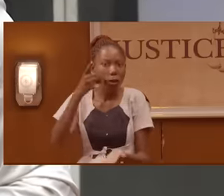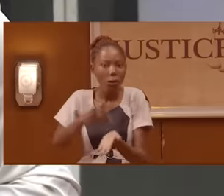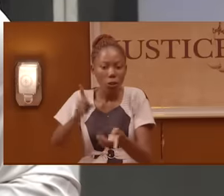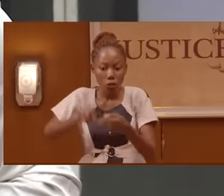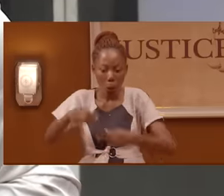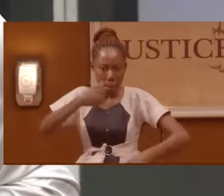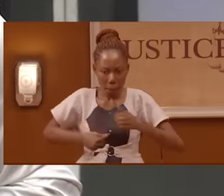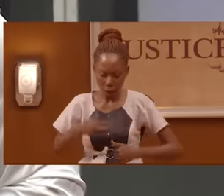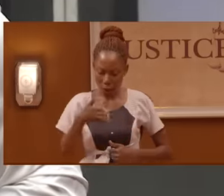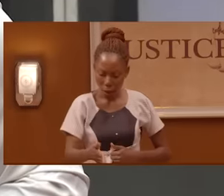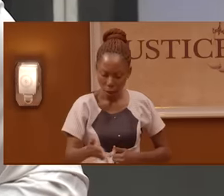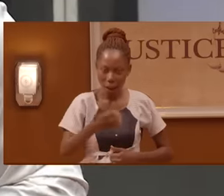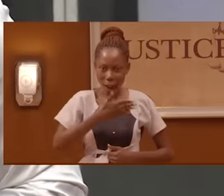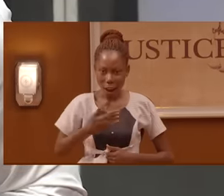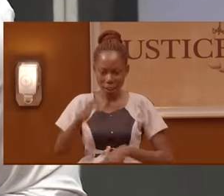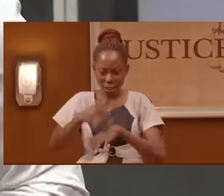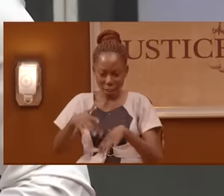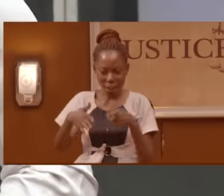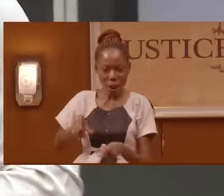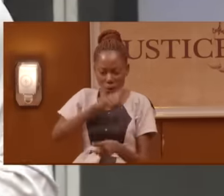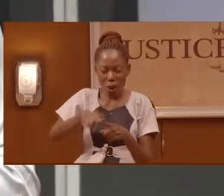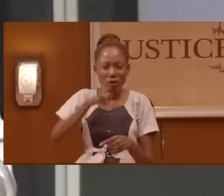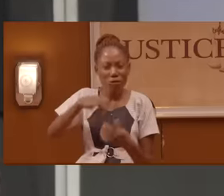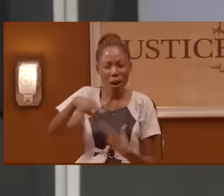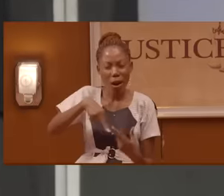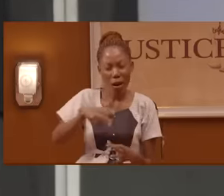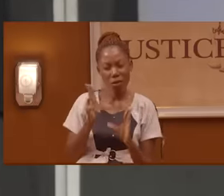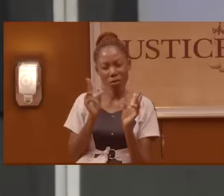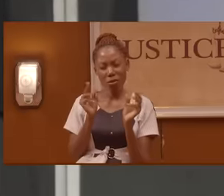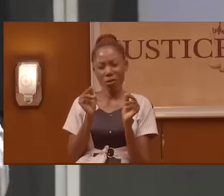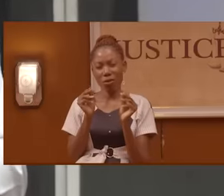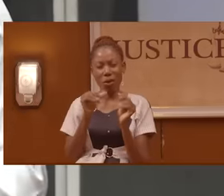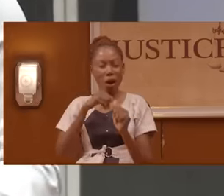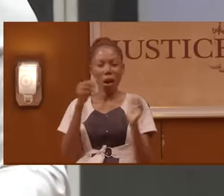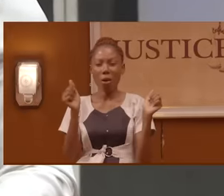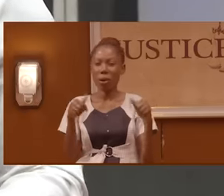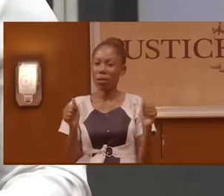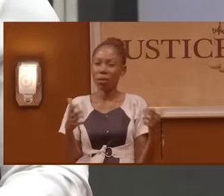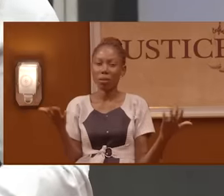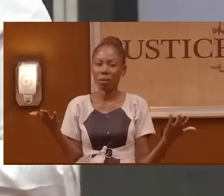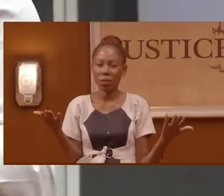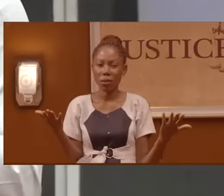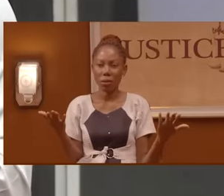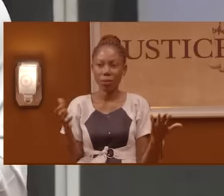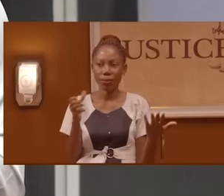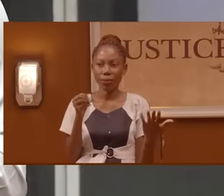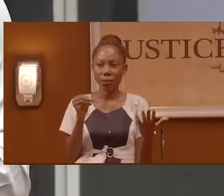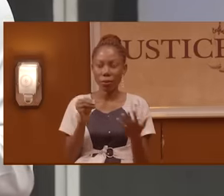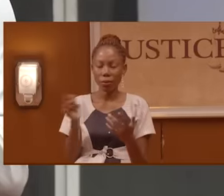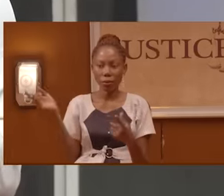no, it's not accepted. I am not agreeing to that. So after that was where it first started.